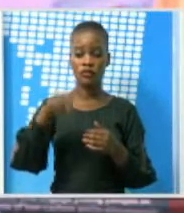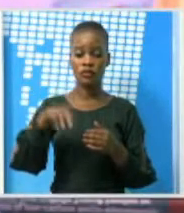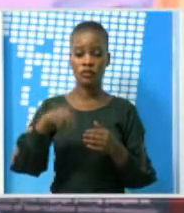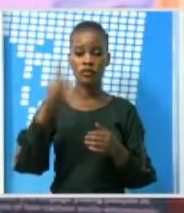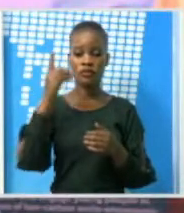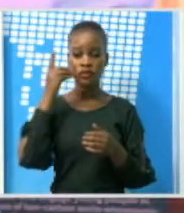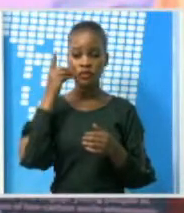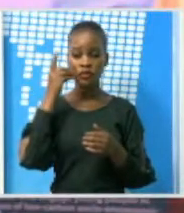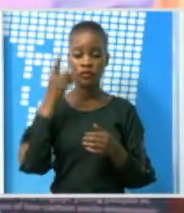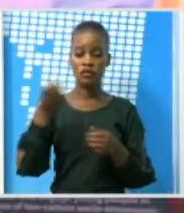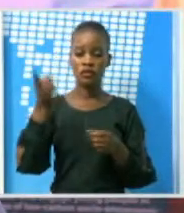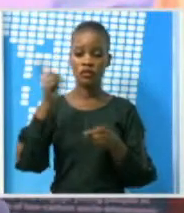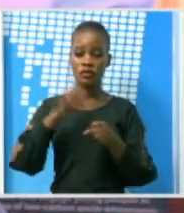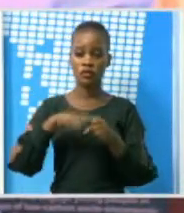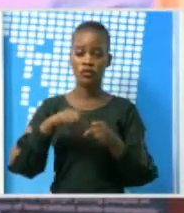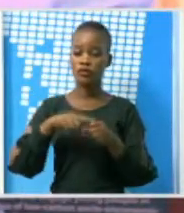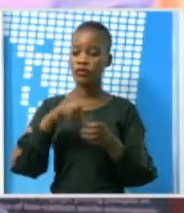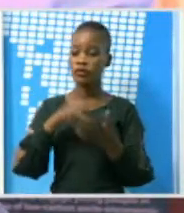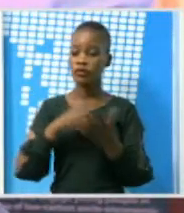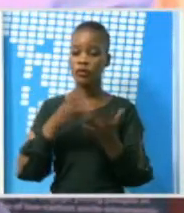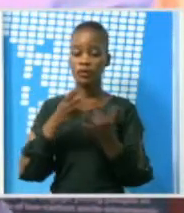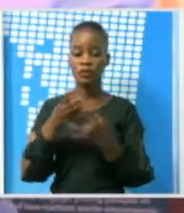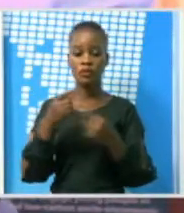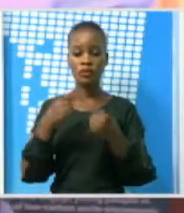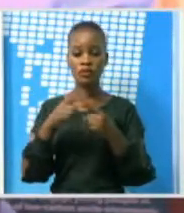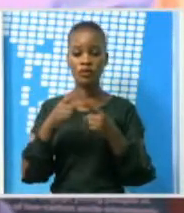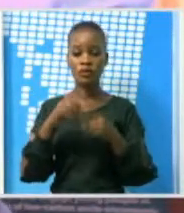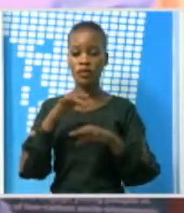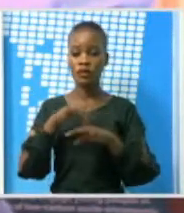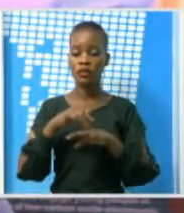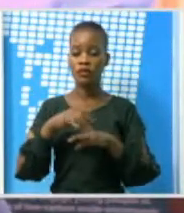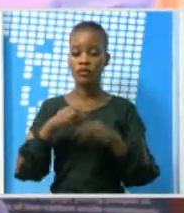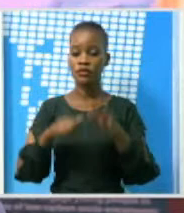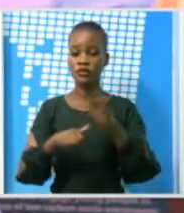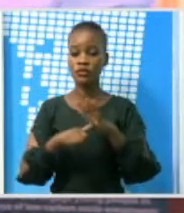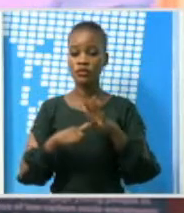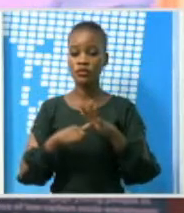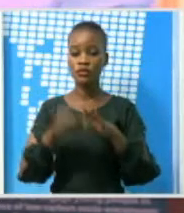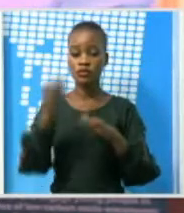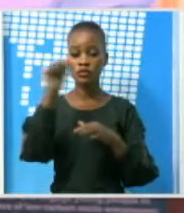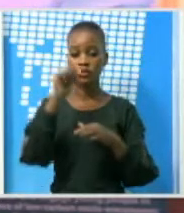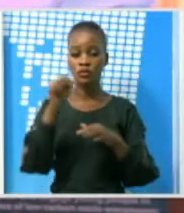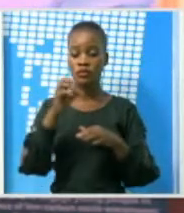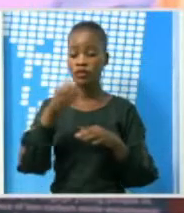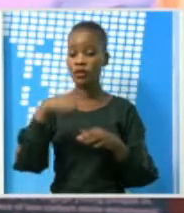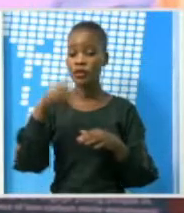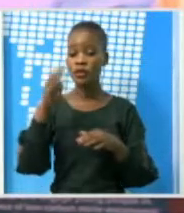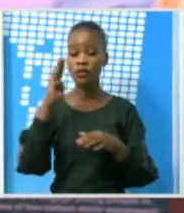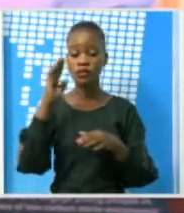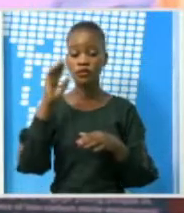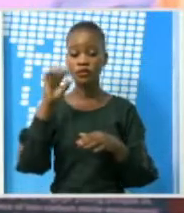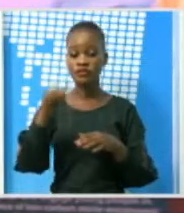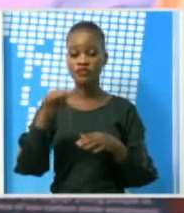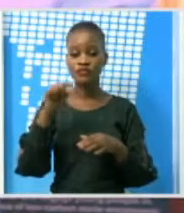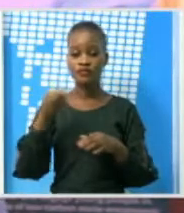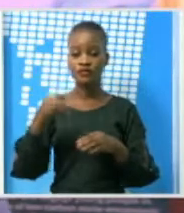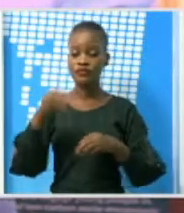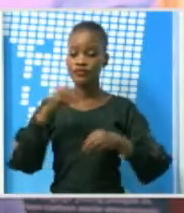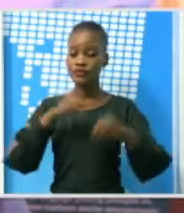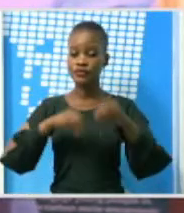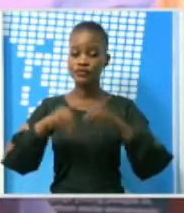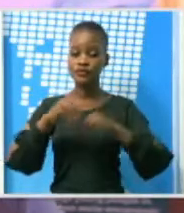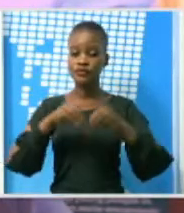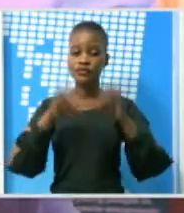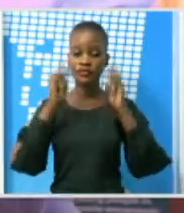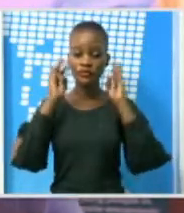$60 to $70 million. We prioritize it through the different projects that we are undertaking. So if there's going to be an opportunity for investment, it will